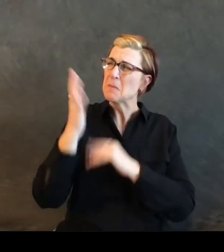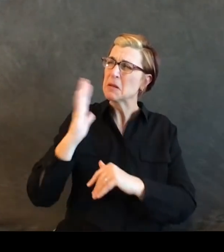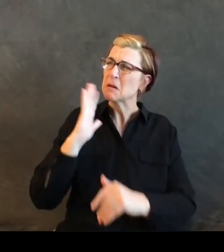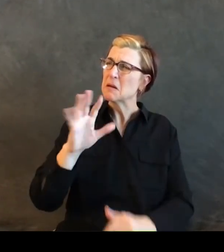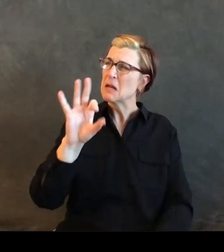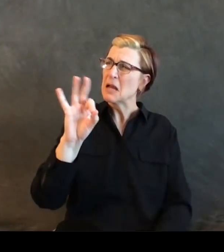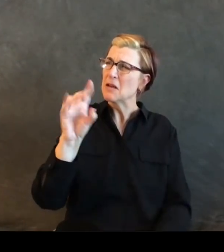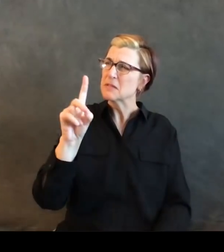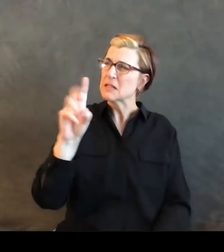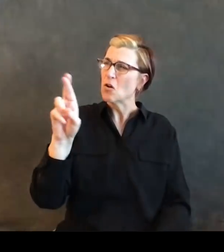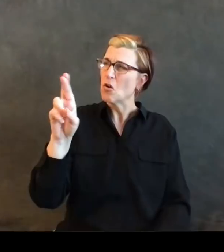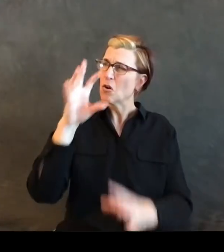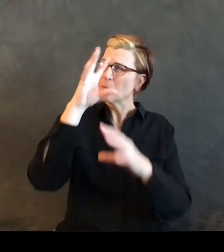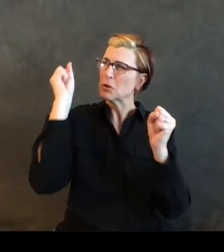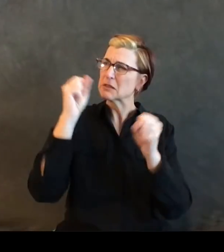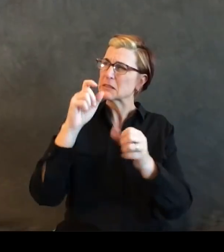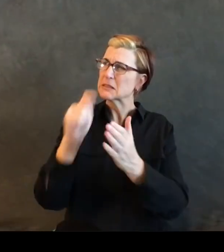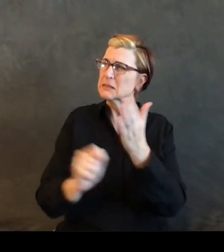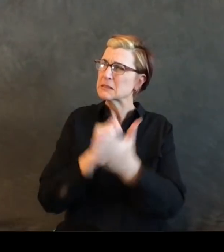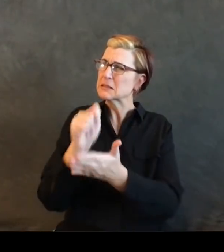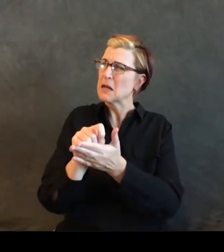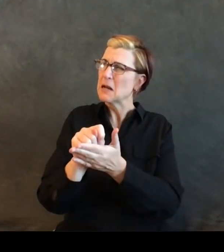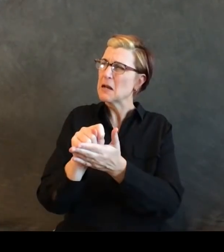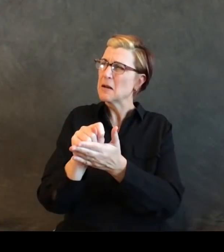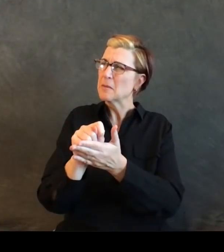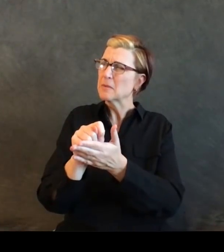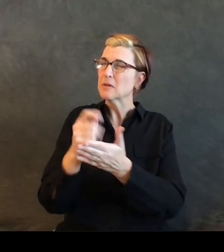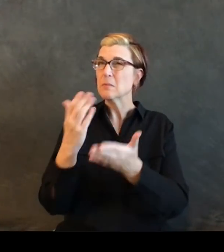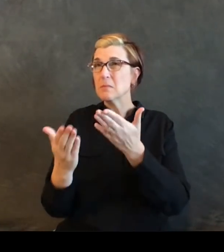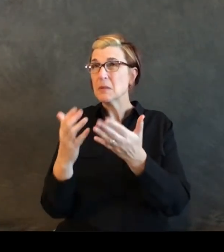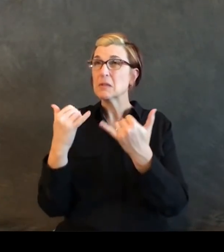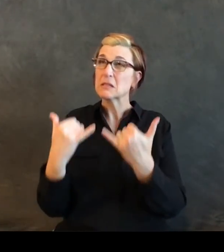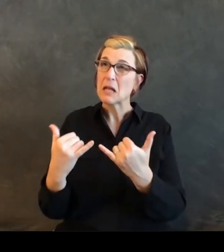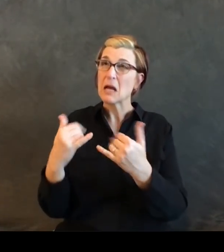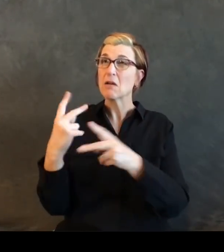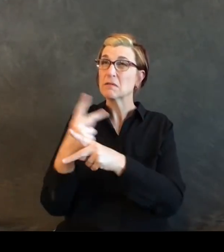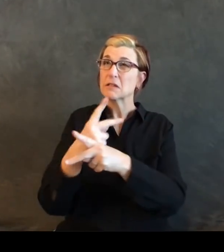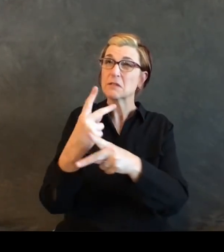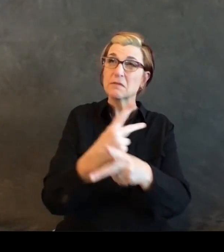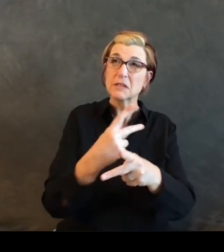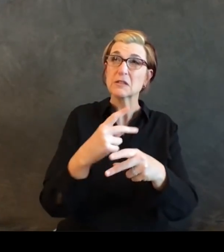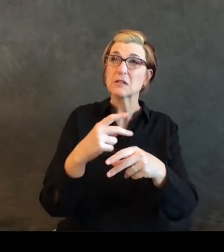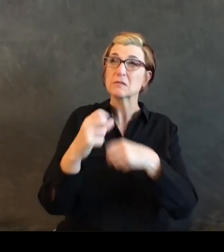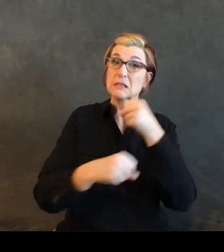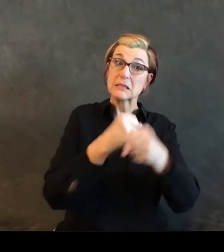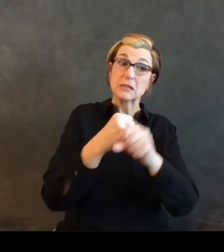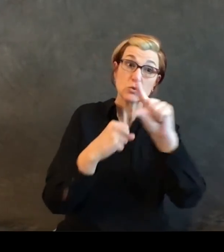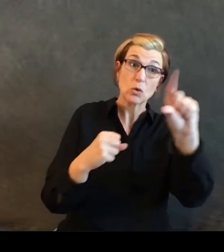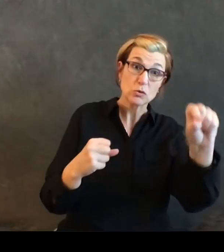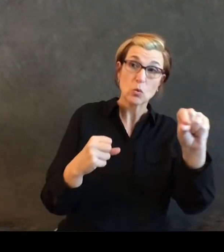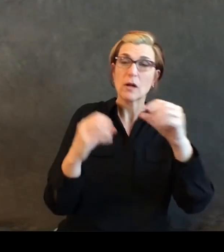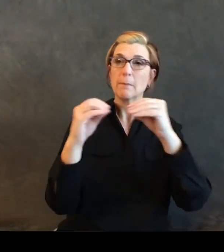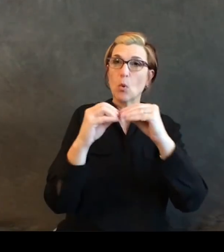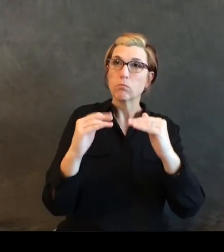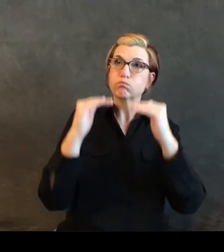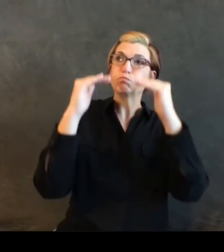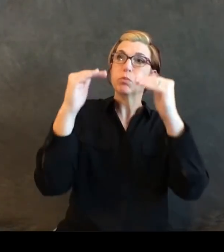that if you time value it, you could say it was bigger. I don't know. But this is certainly, in terms of dollars, by far and away the biggest